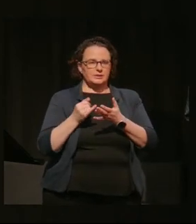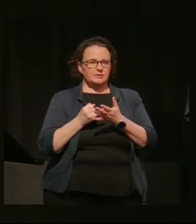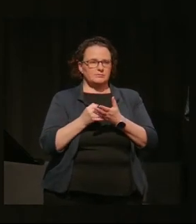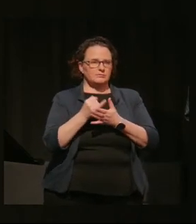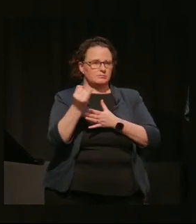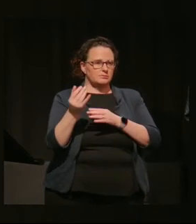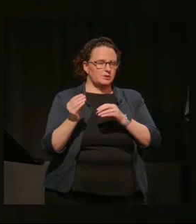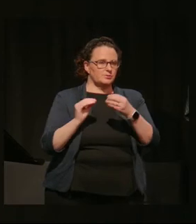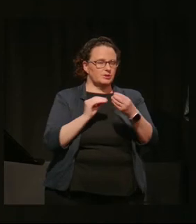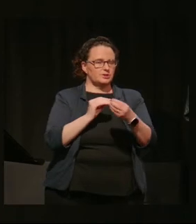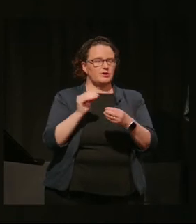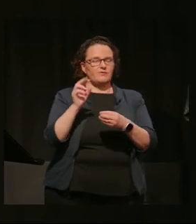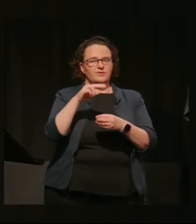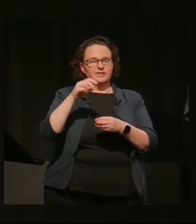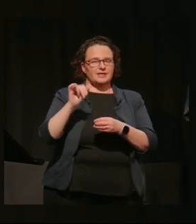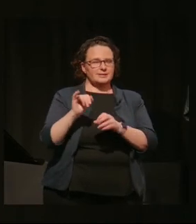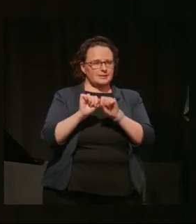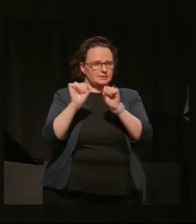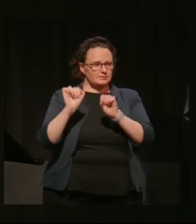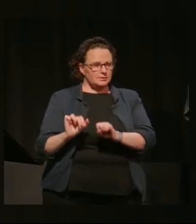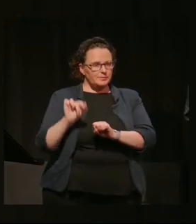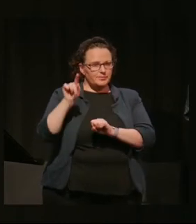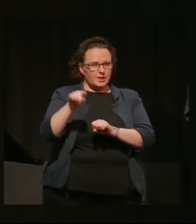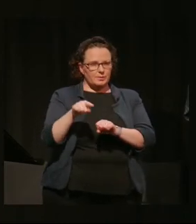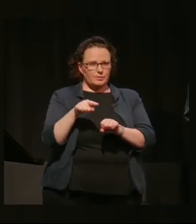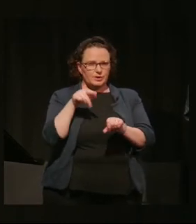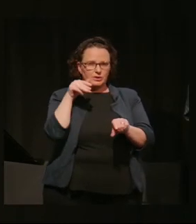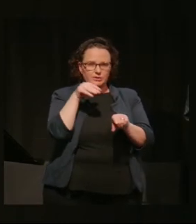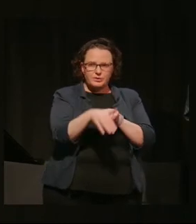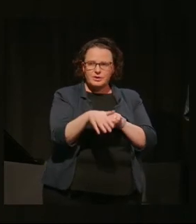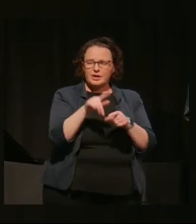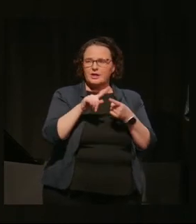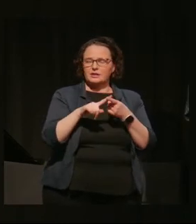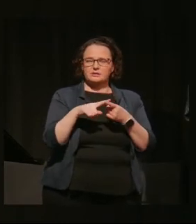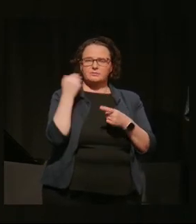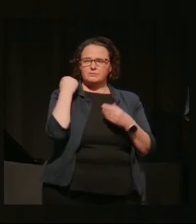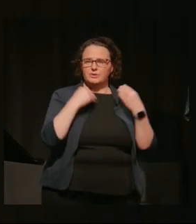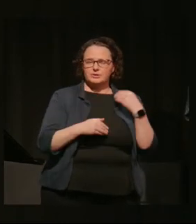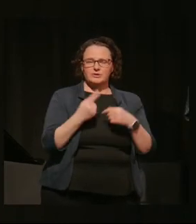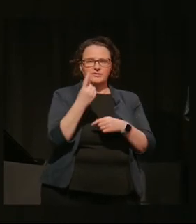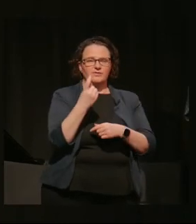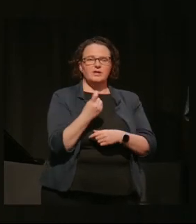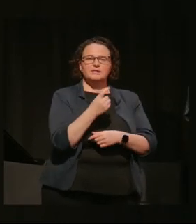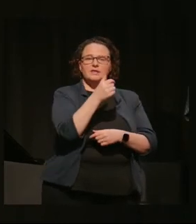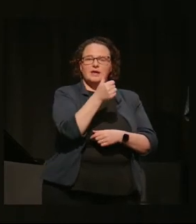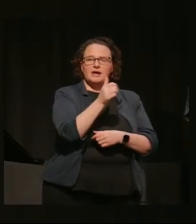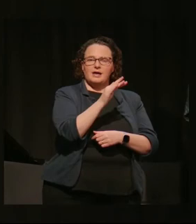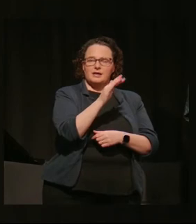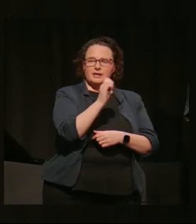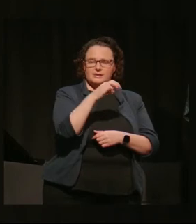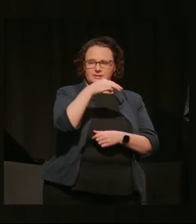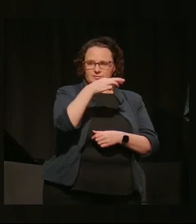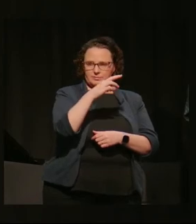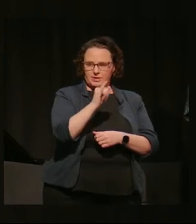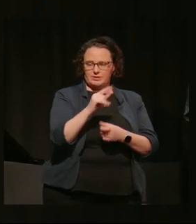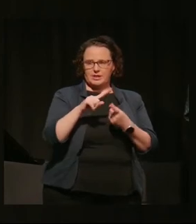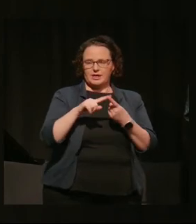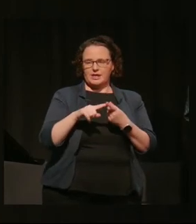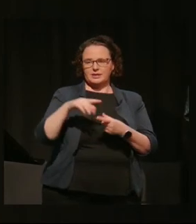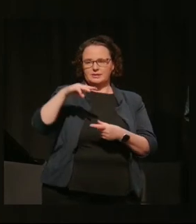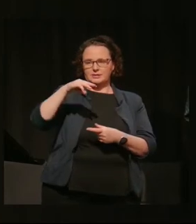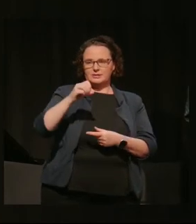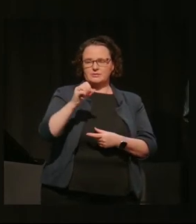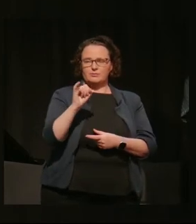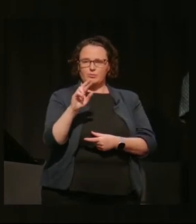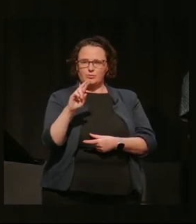Nazi regime who were persecuted and murdered, I invite Alice Mary Higgins and Moira Layden of